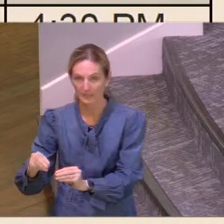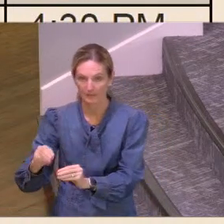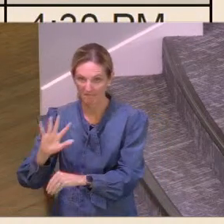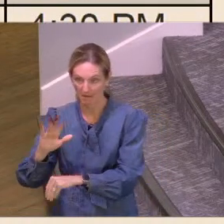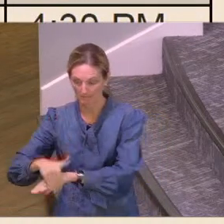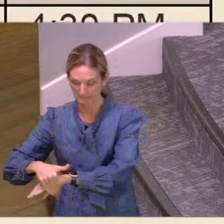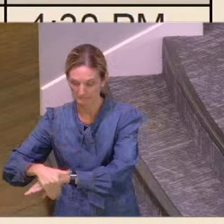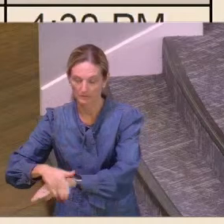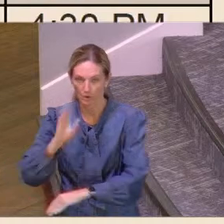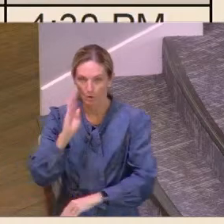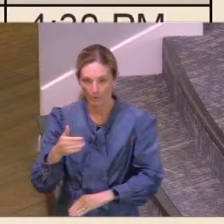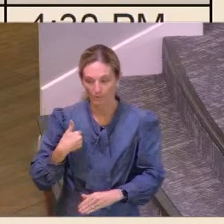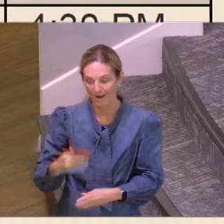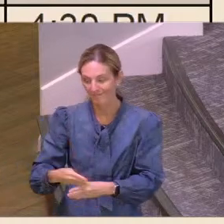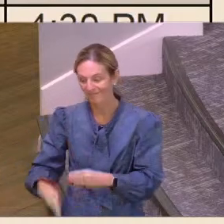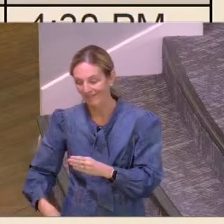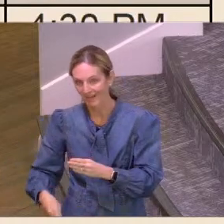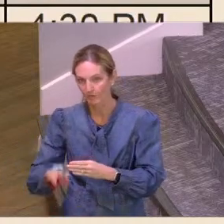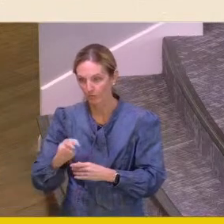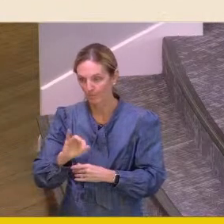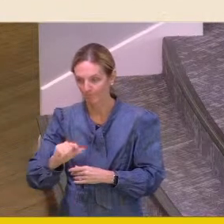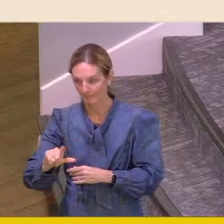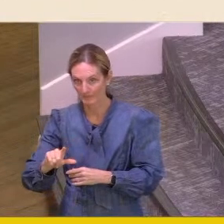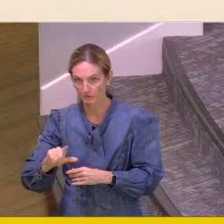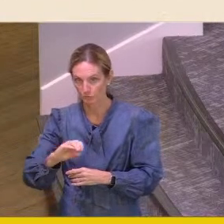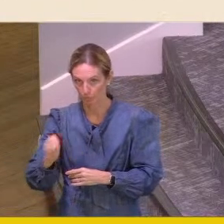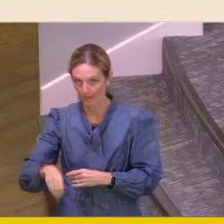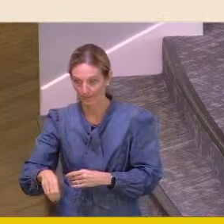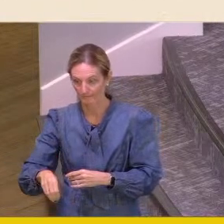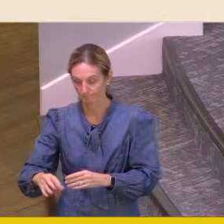we're going to have the final millage rate hearing.